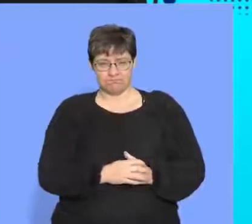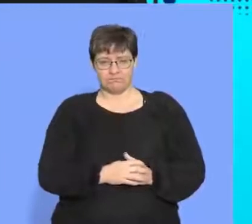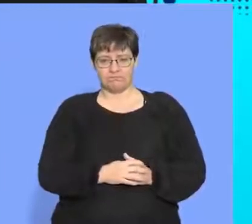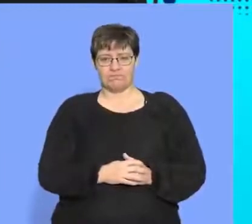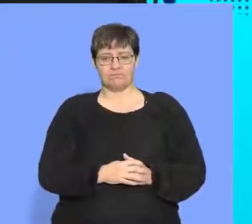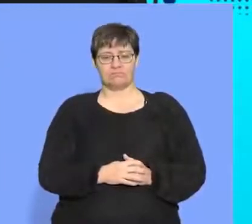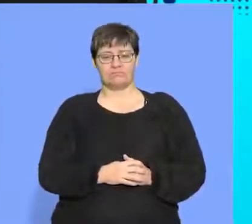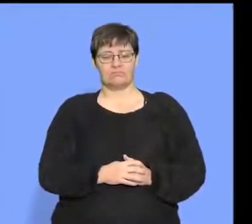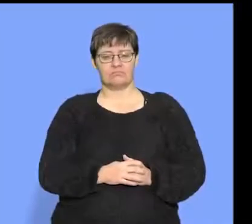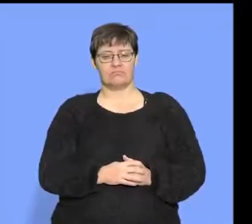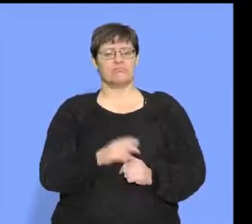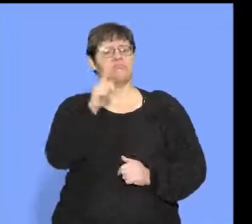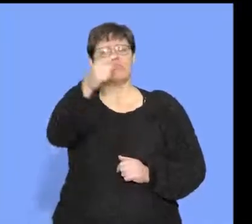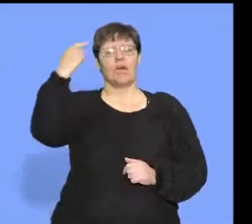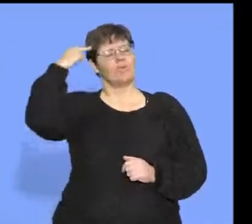board.